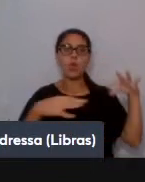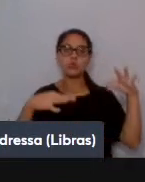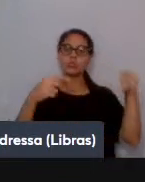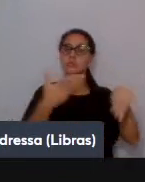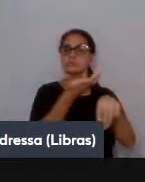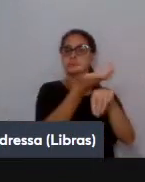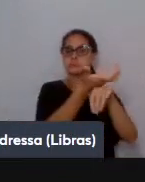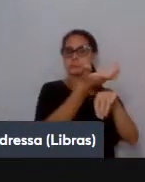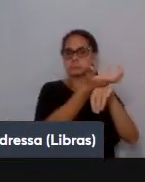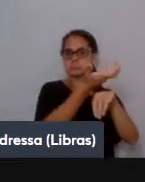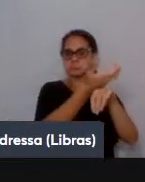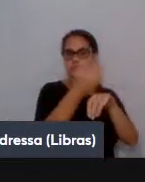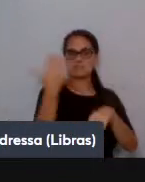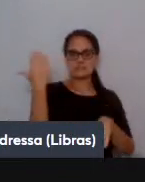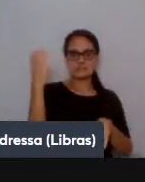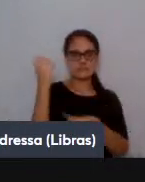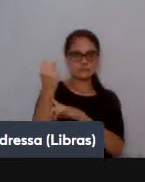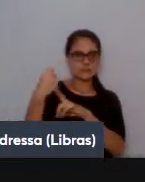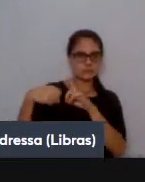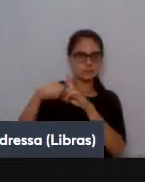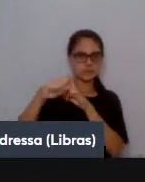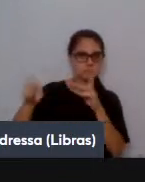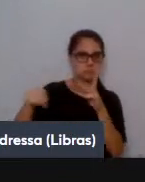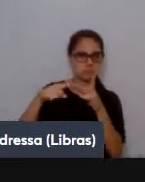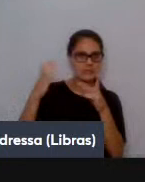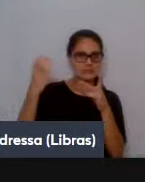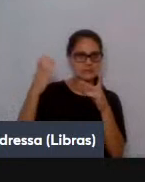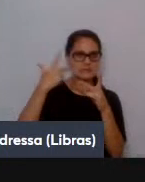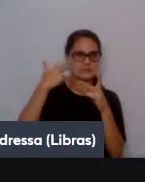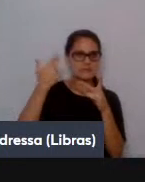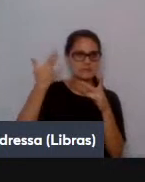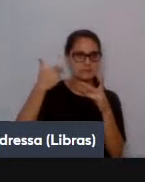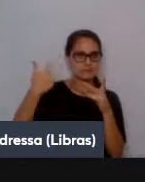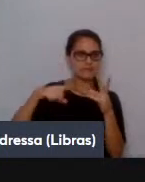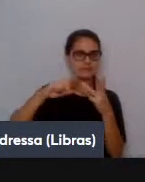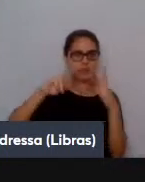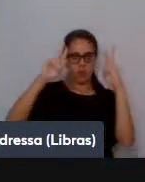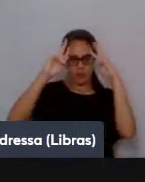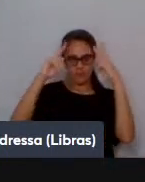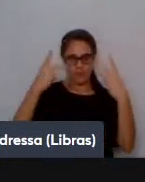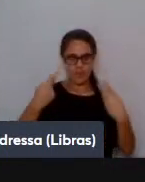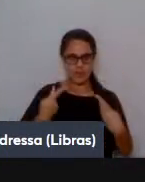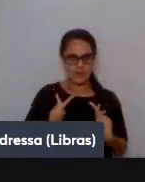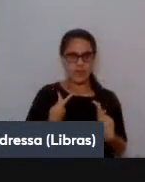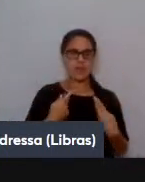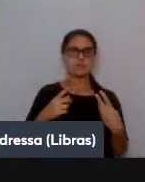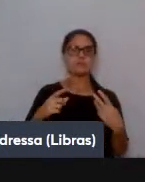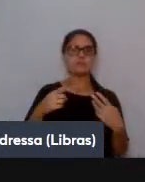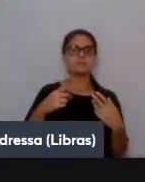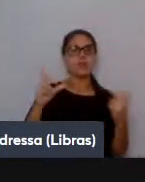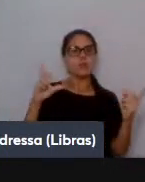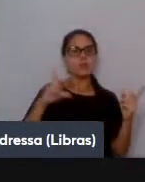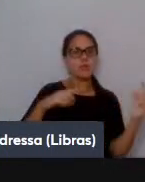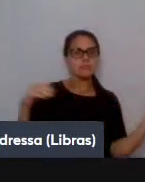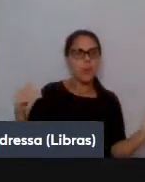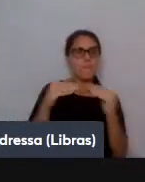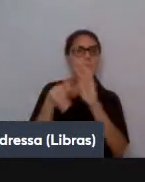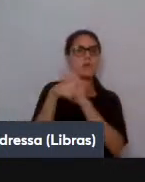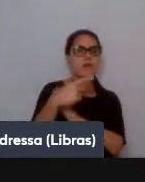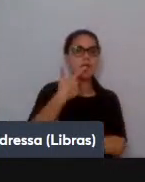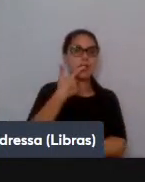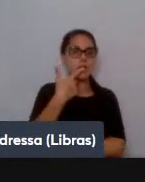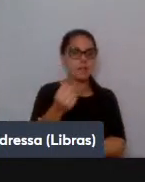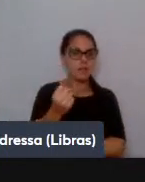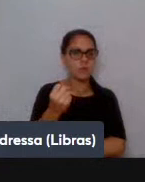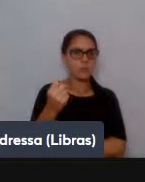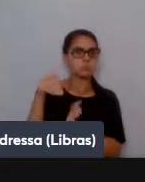disciplinas, ciências sociais, ciências da natureza, humanidades, de acordo com as línguas nos quais